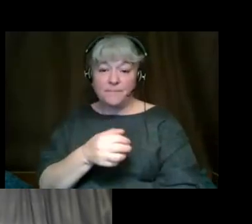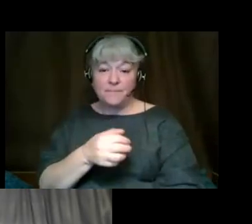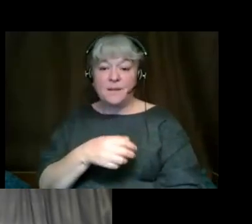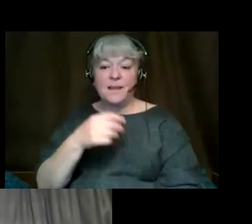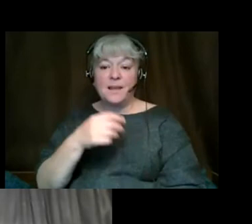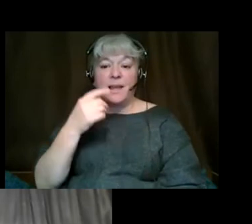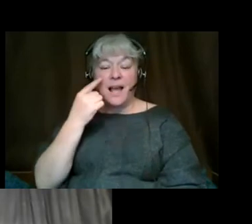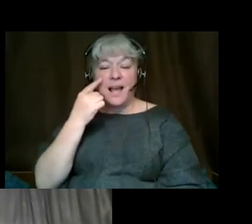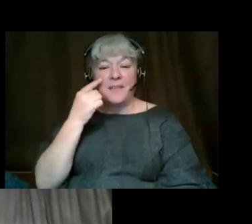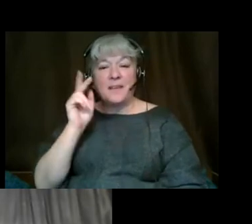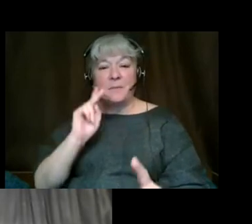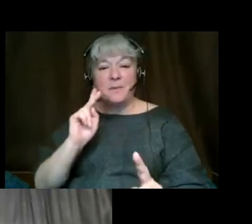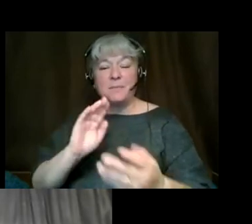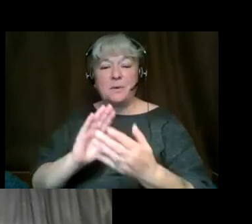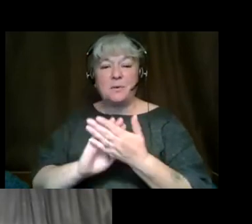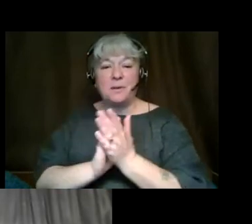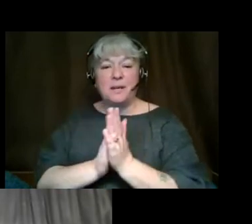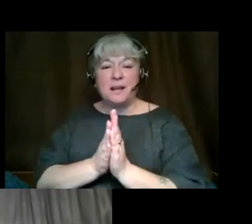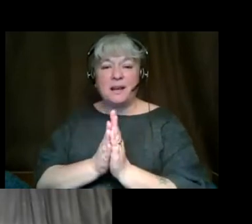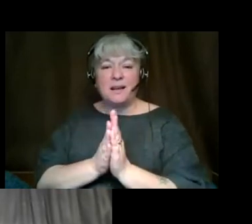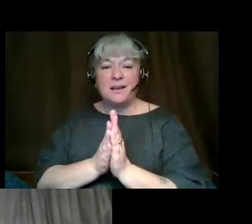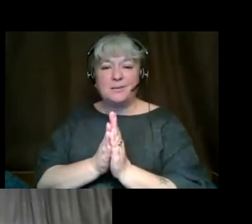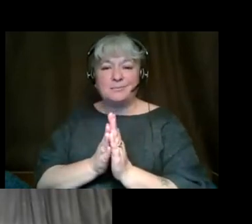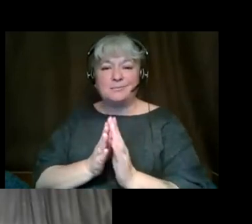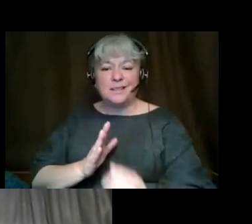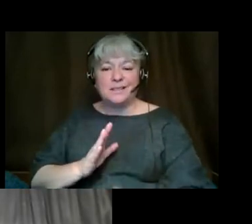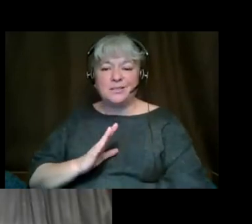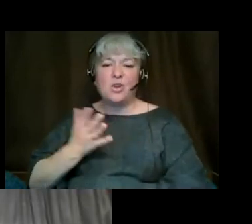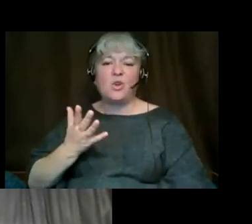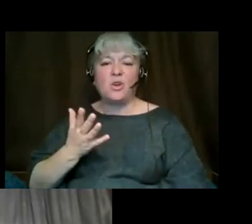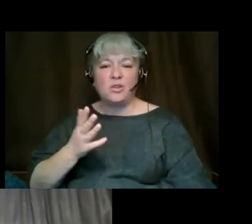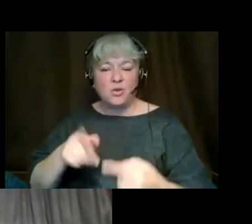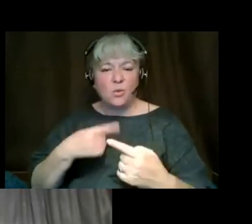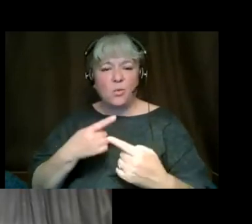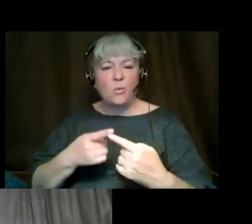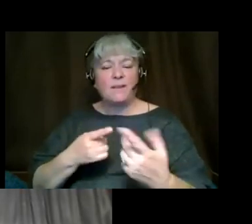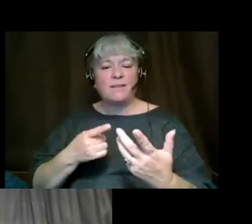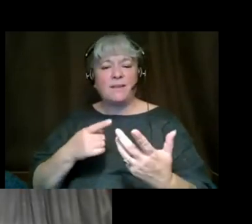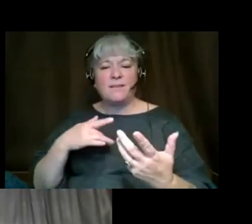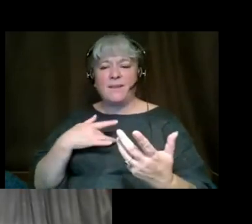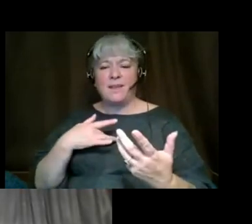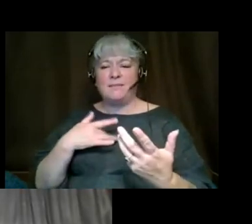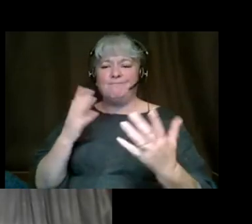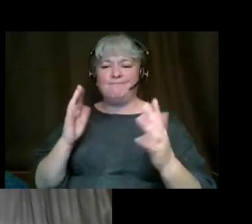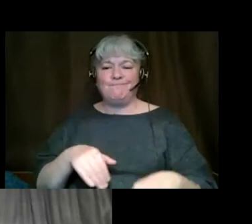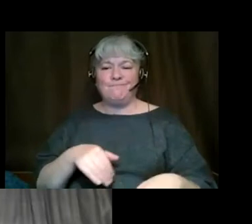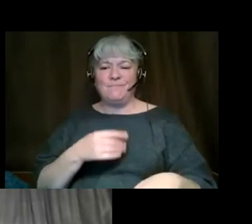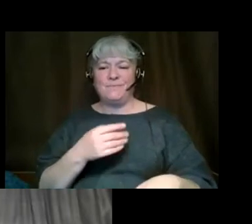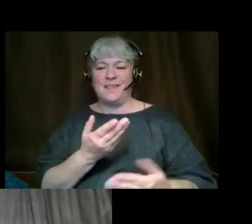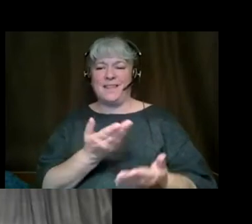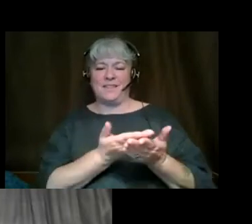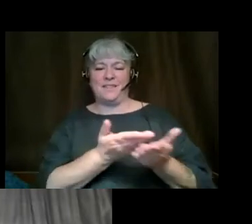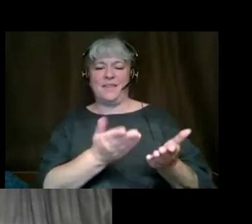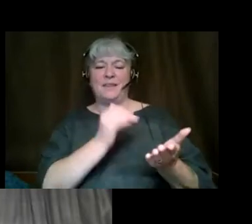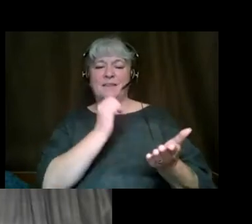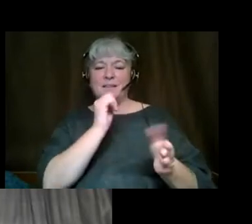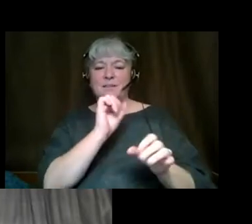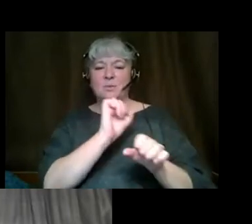get discouraged when they think something doesn't work.